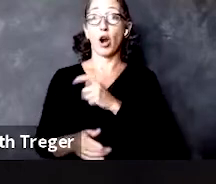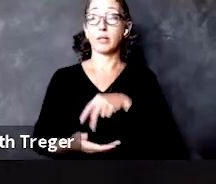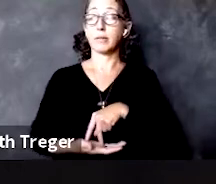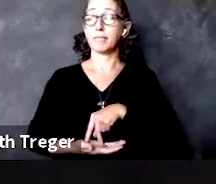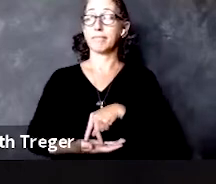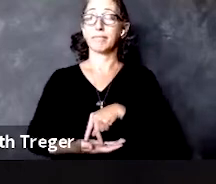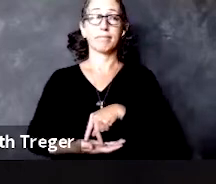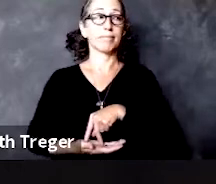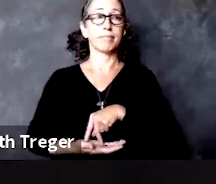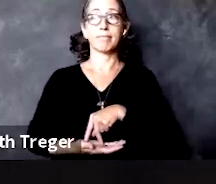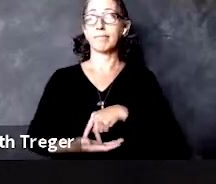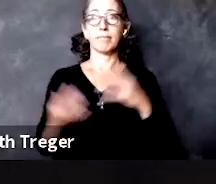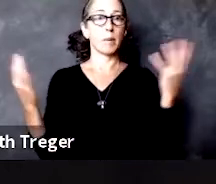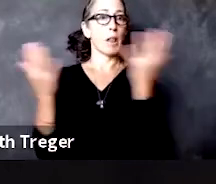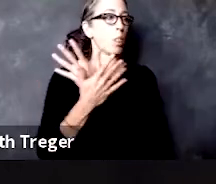this piece is about. And in fact,